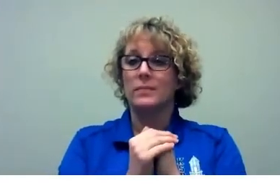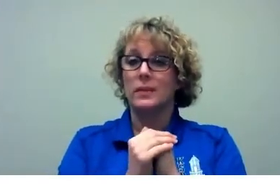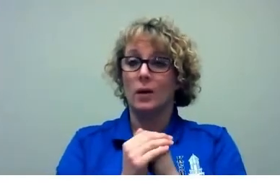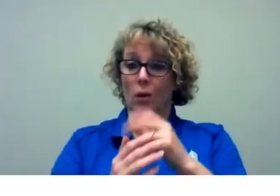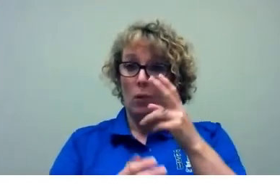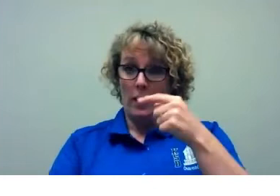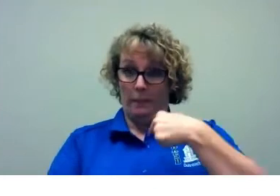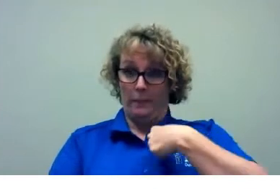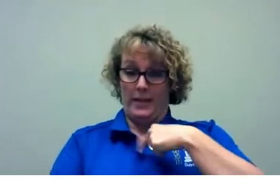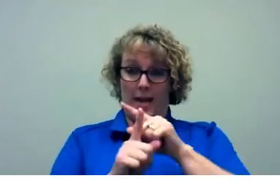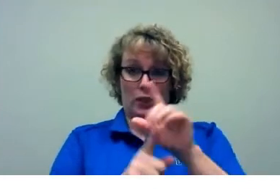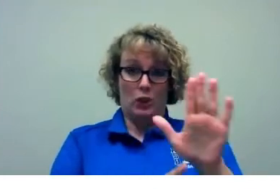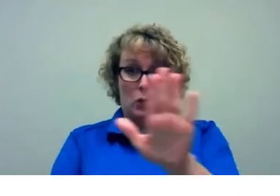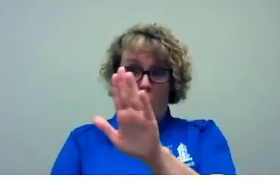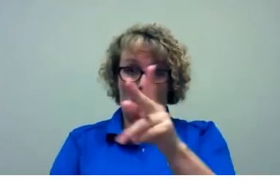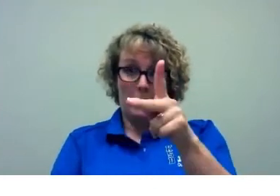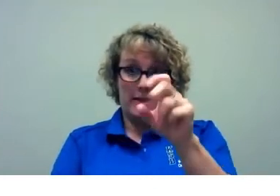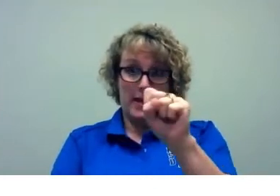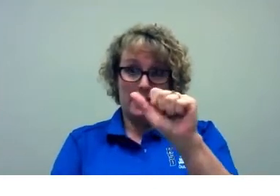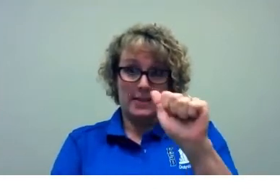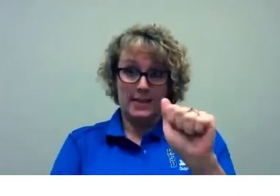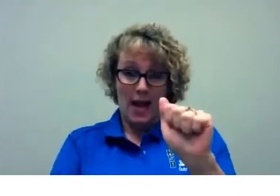It is your responsibility